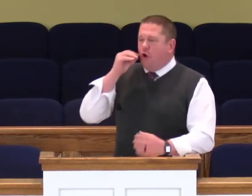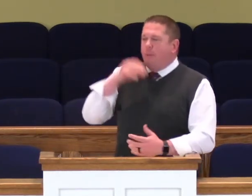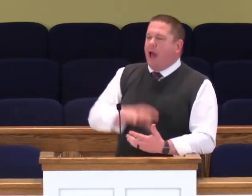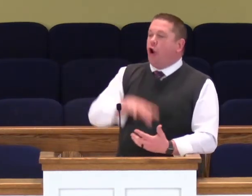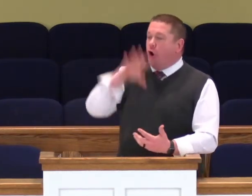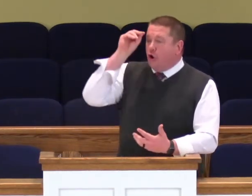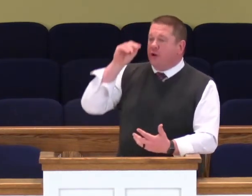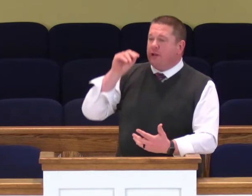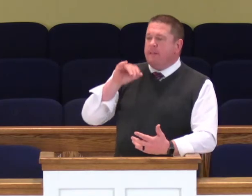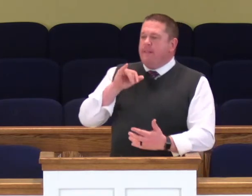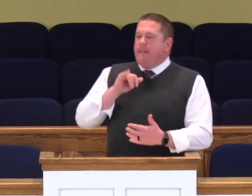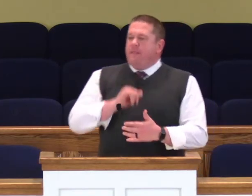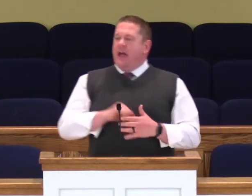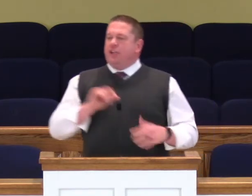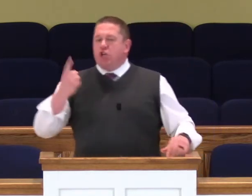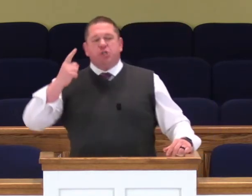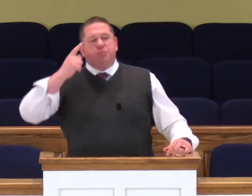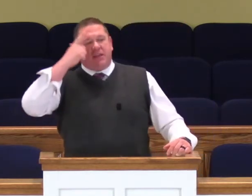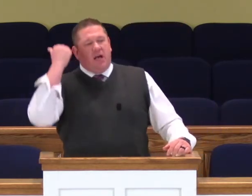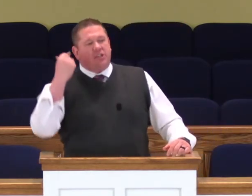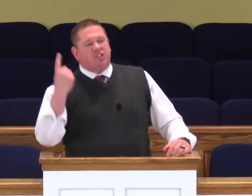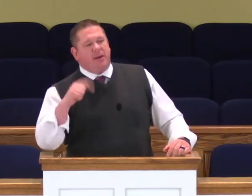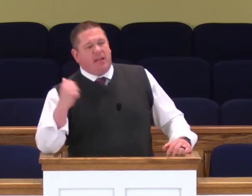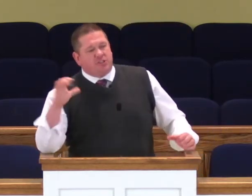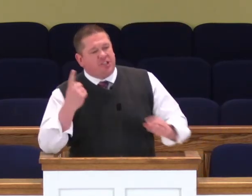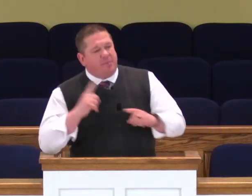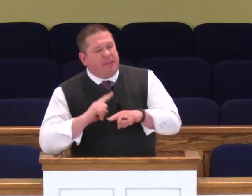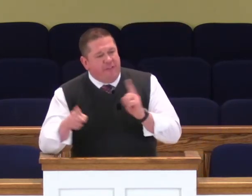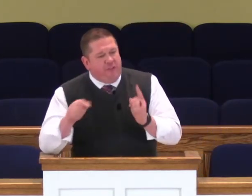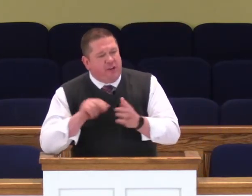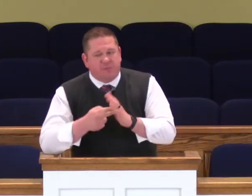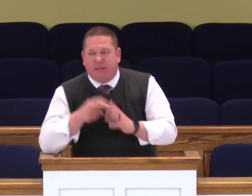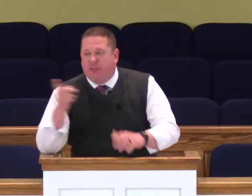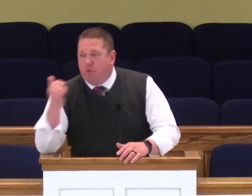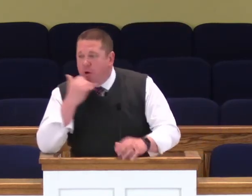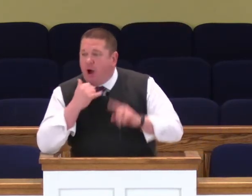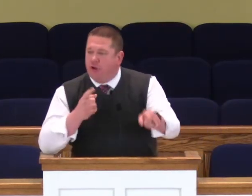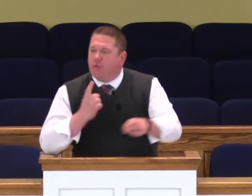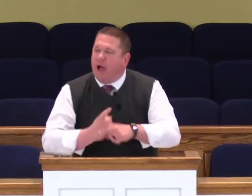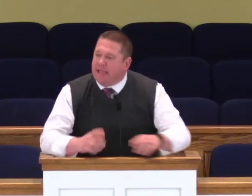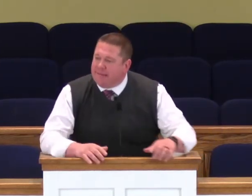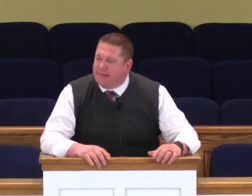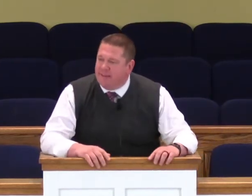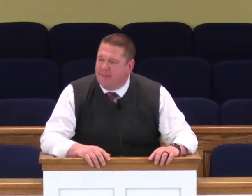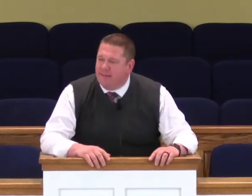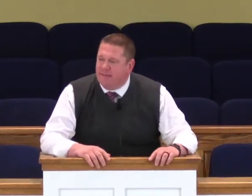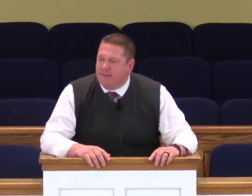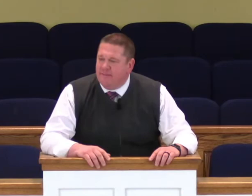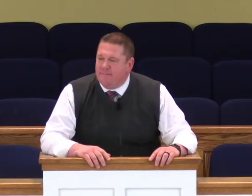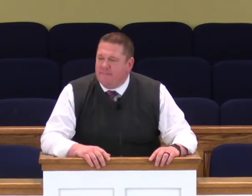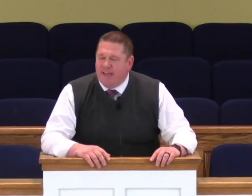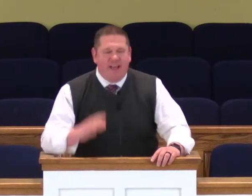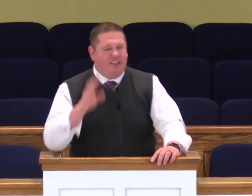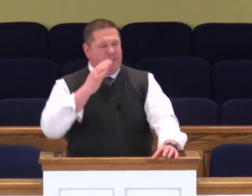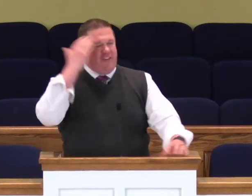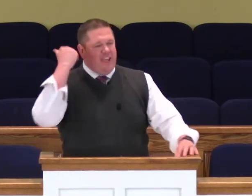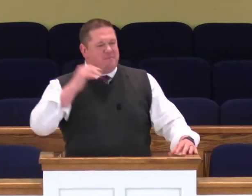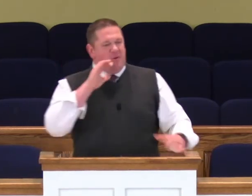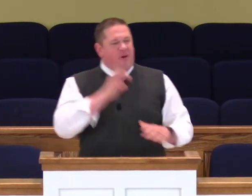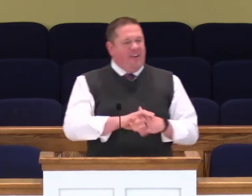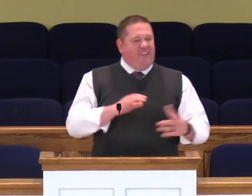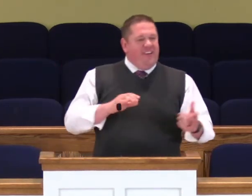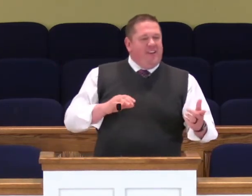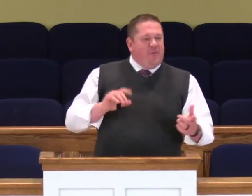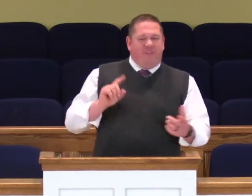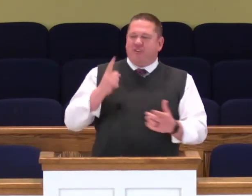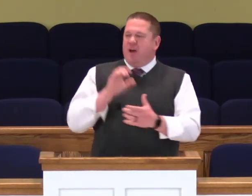bilingual home, I learned that just because somebody else does something different doesn't mean they're wrong and you're right. I'll never forget my